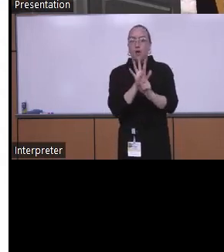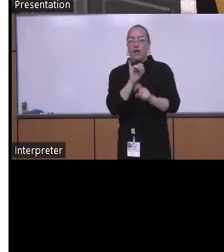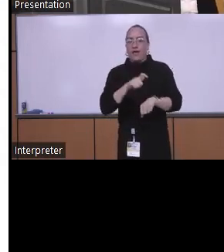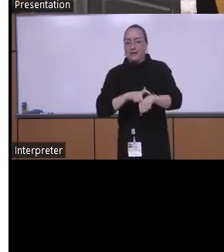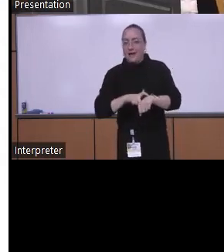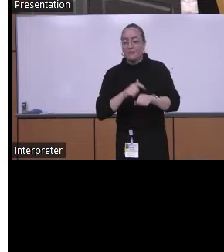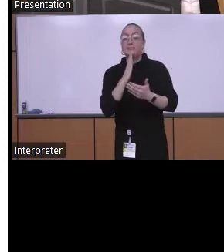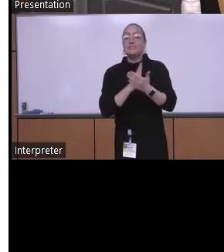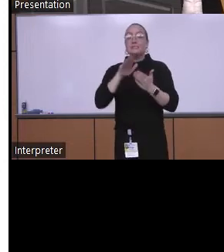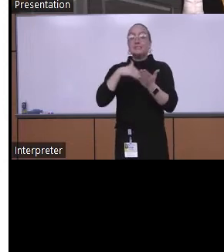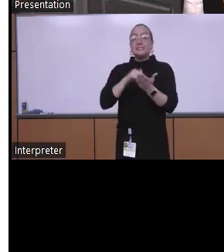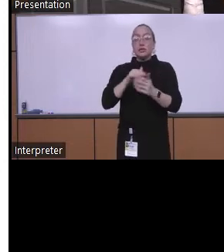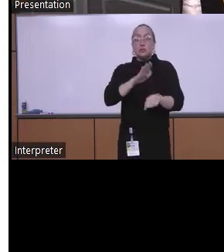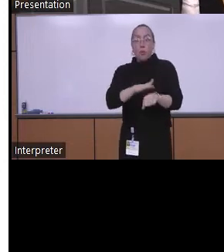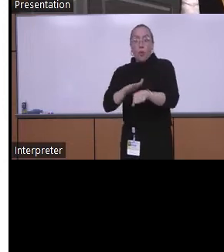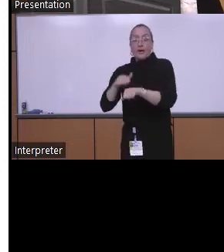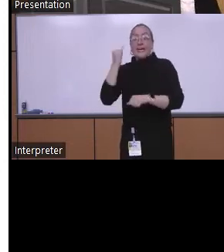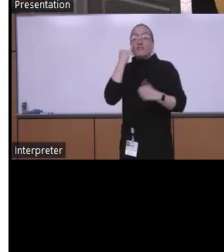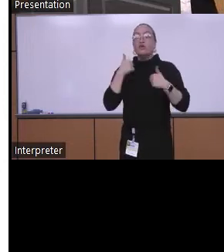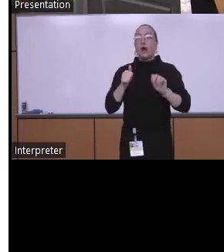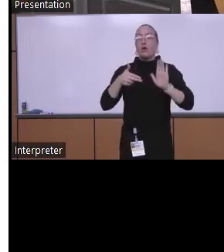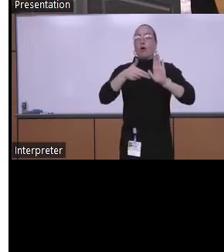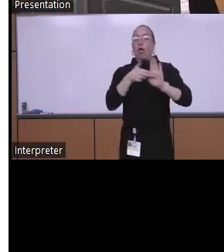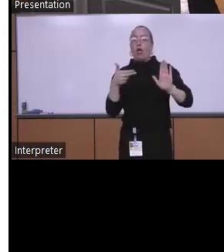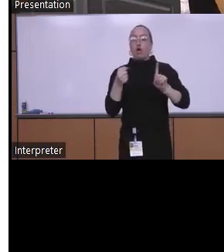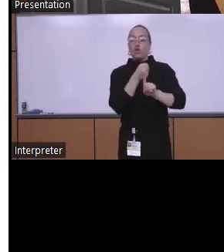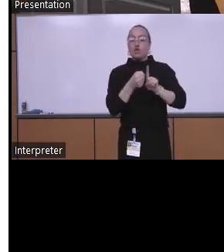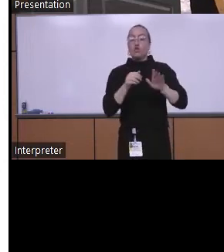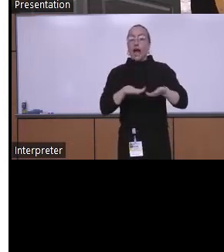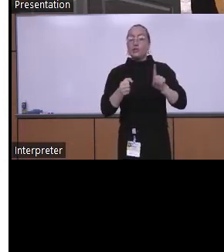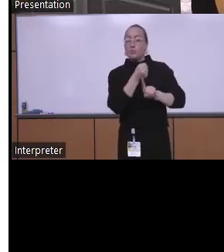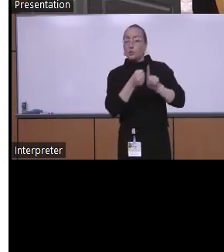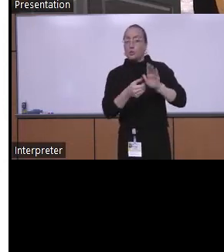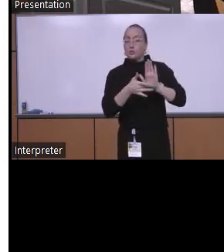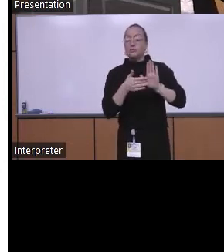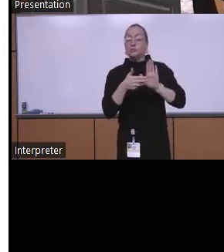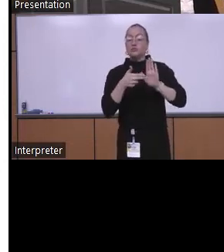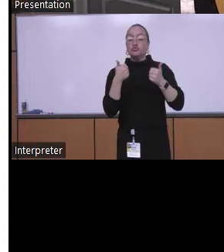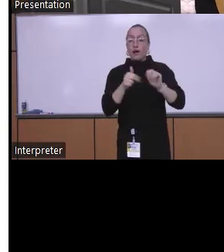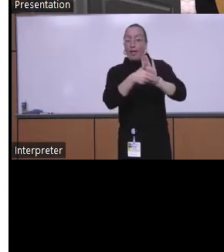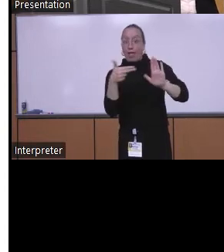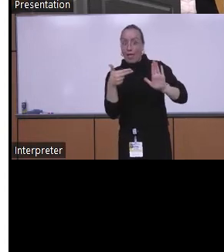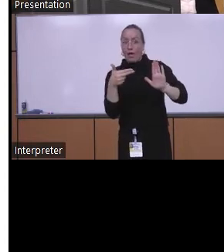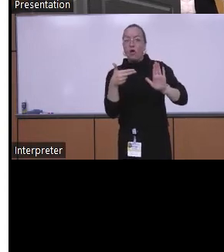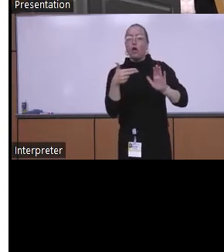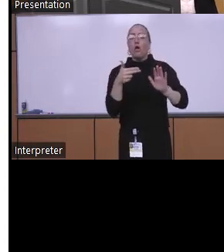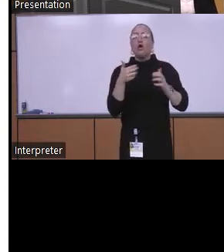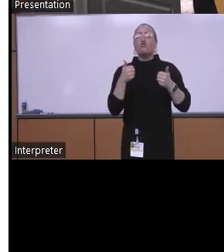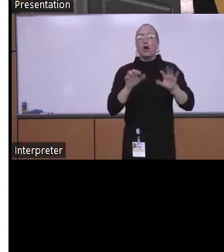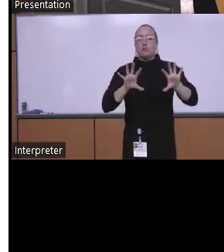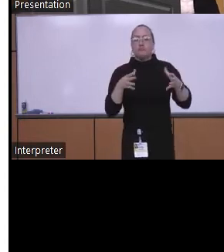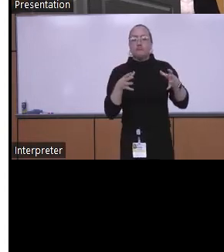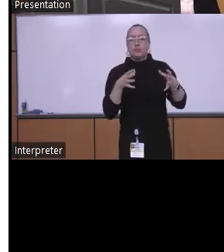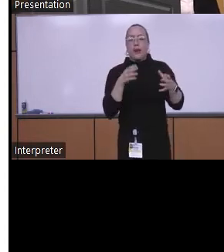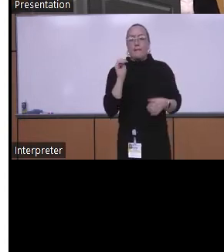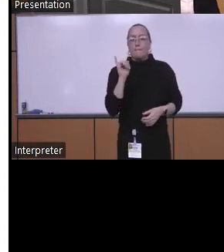dissenters warned that medicalizing and psychologizing child abuse is not a great idea, but these were the minority. It is simpler to believe that